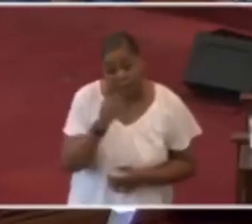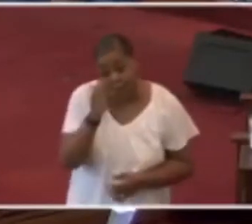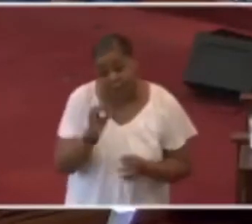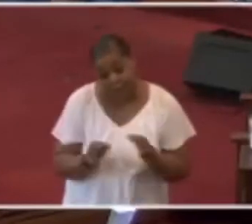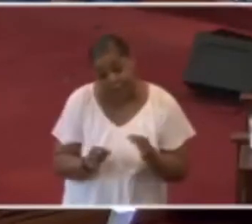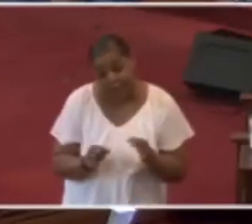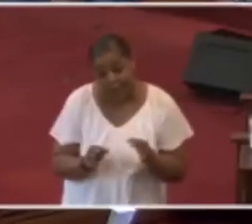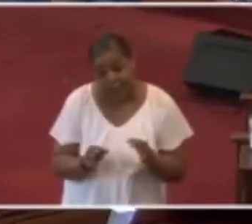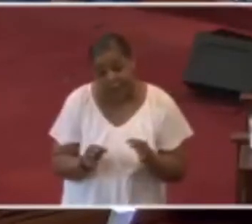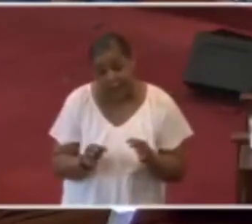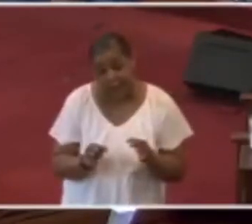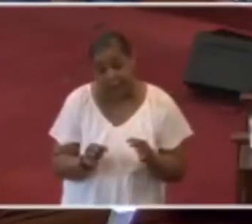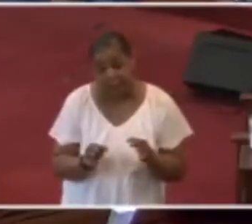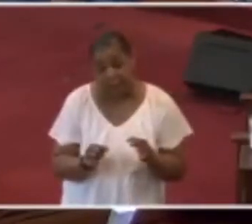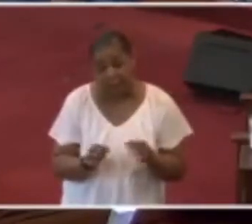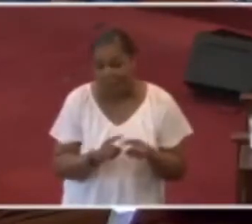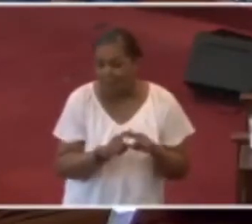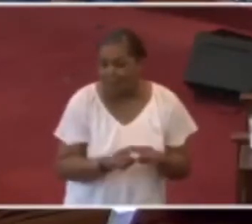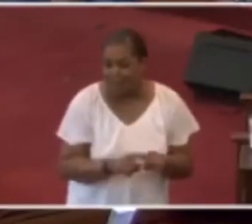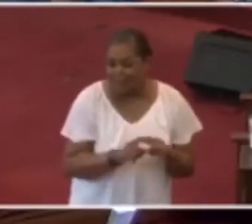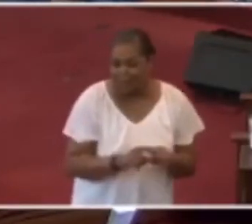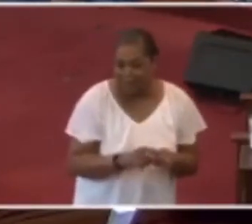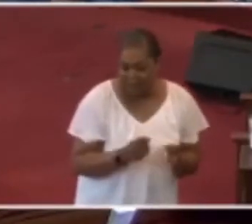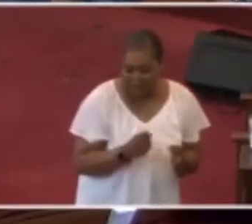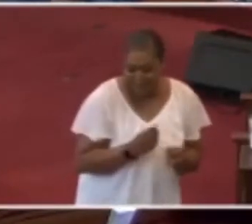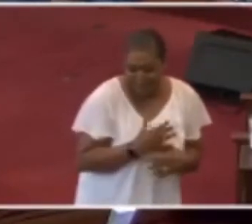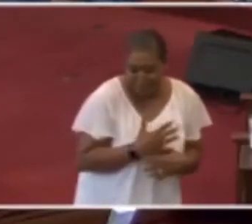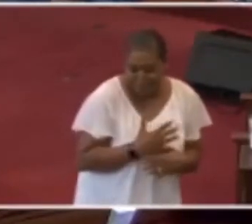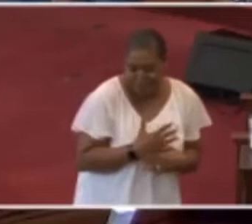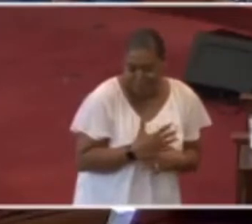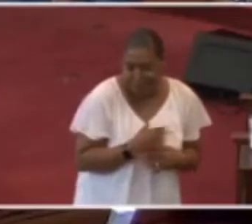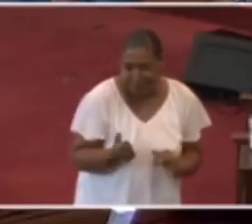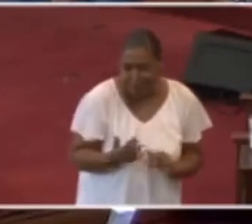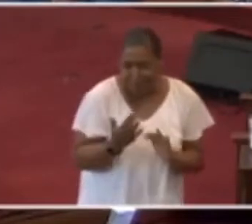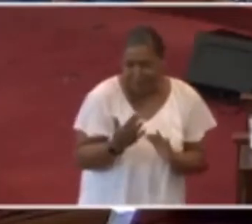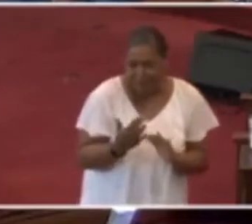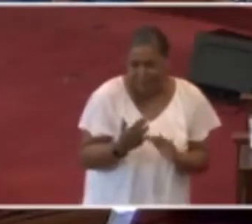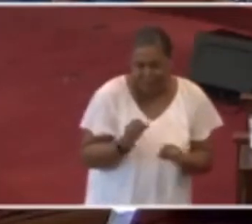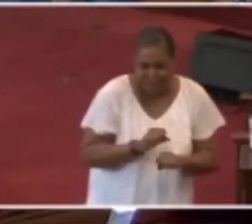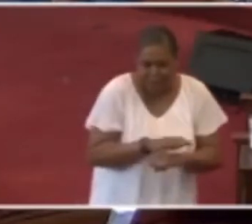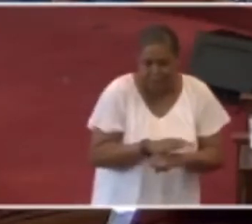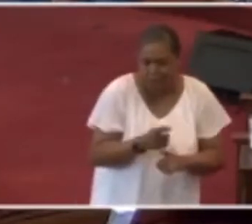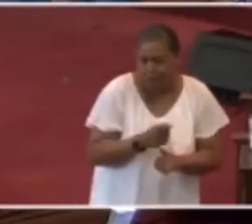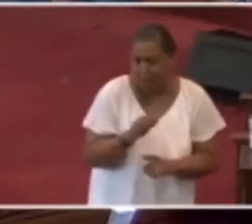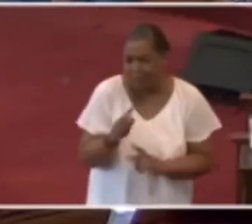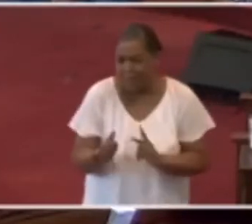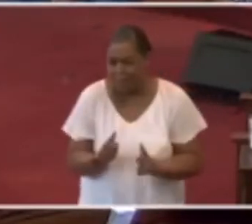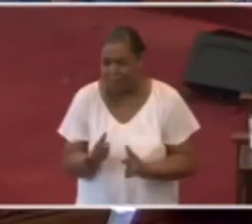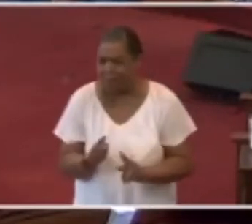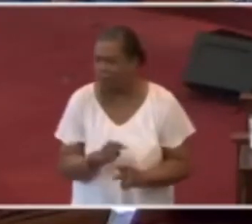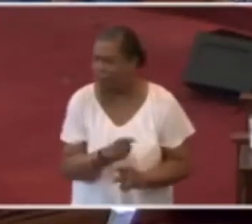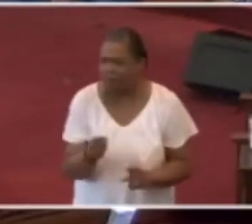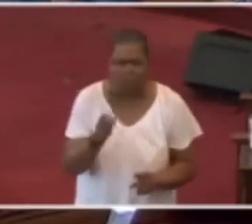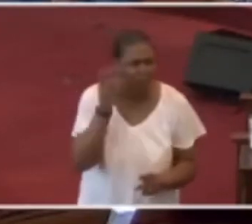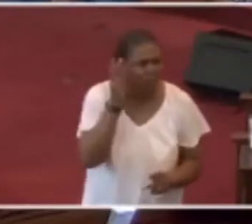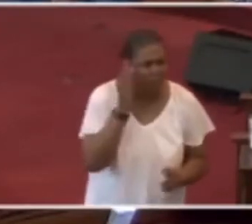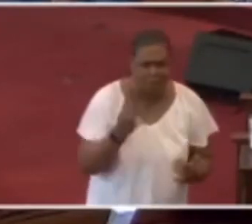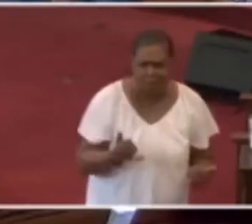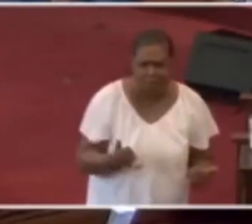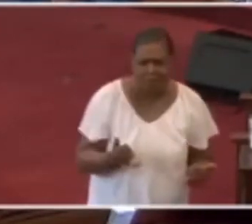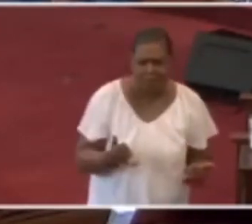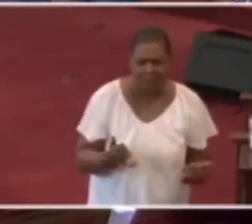decisions in your life because of the intimidating, encircling presence of influence and pressures. Is anybody listening to me in